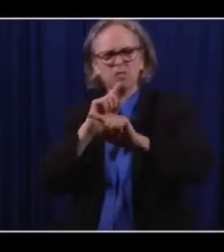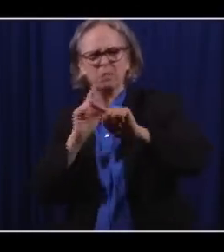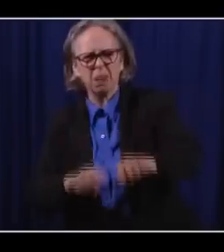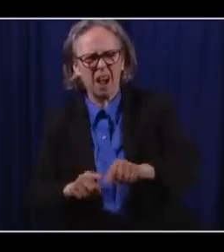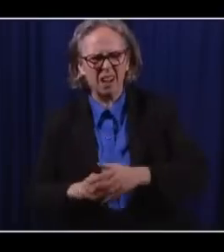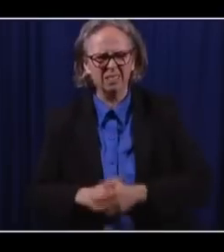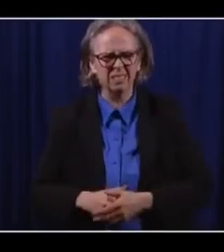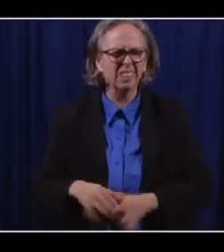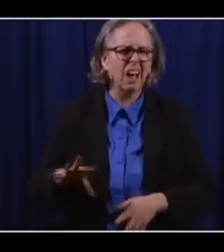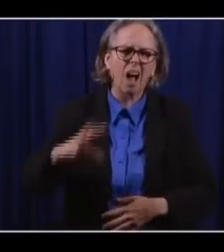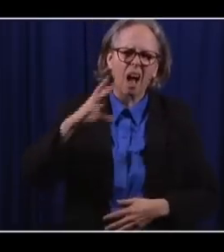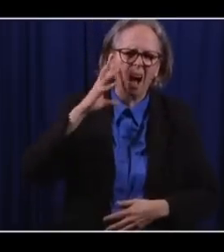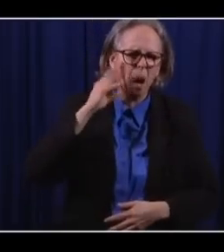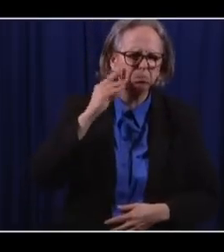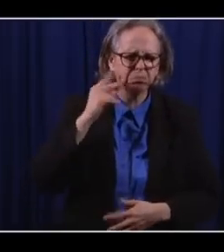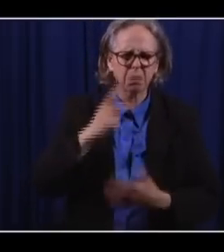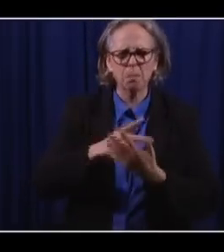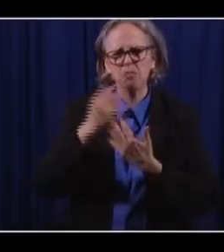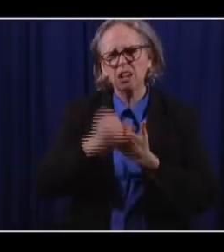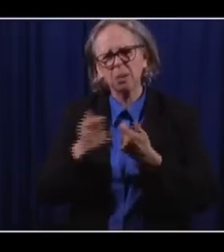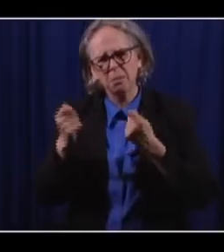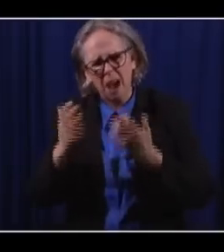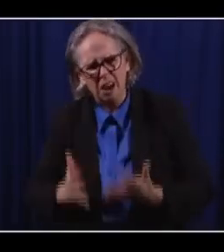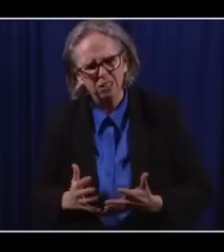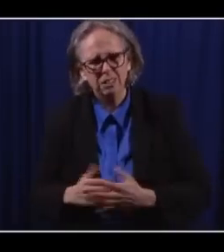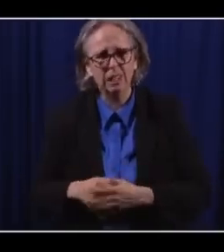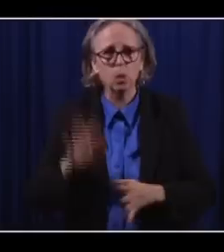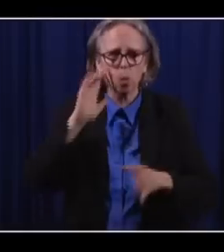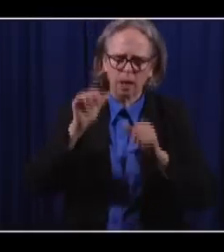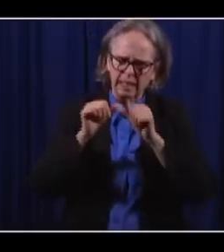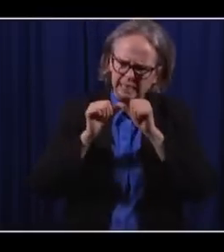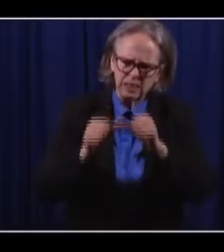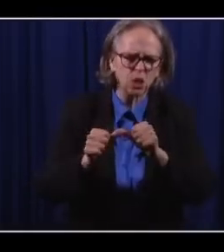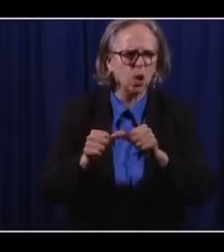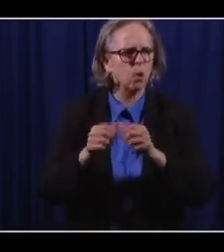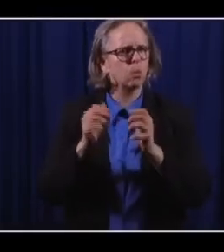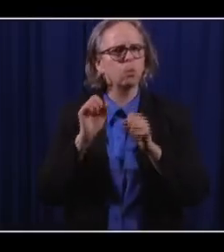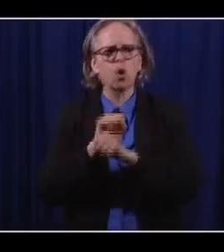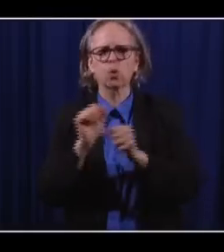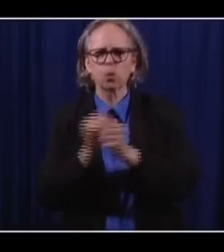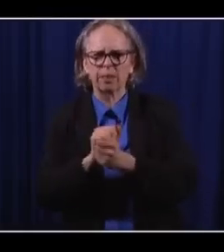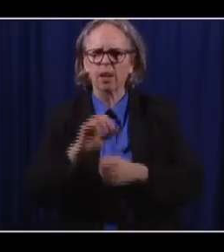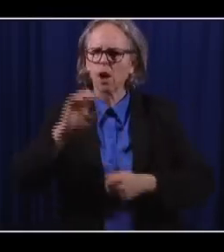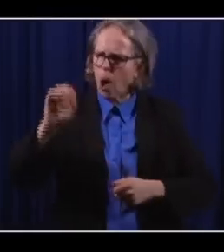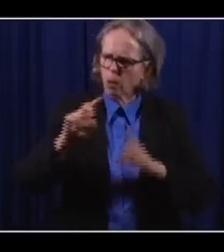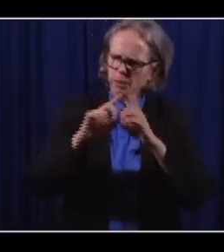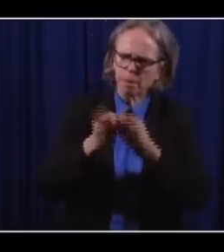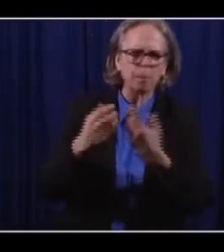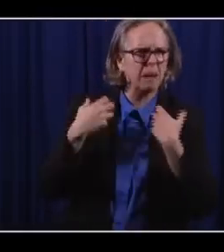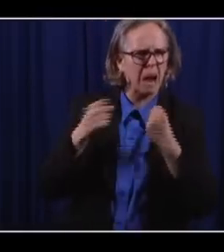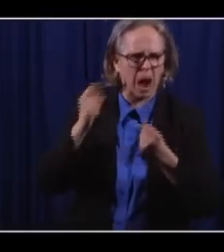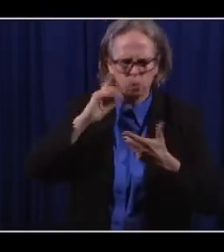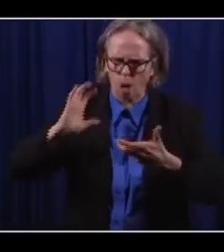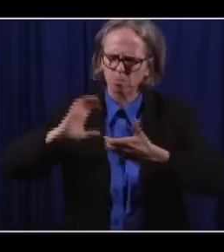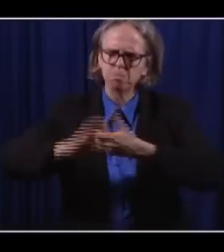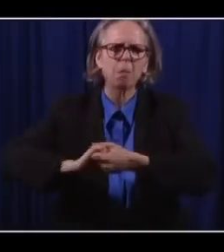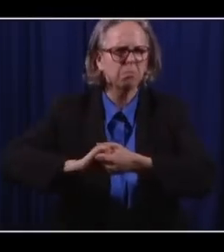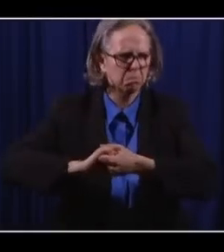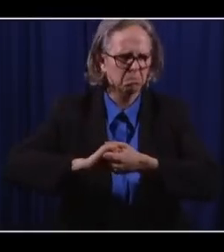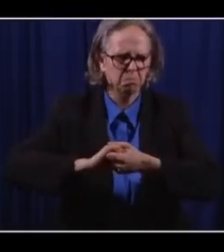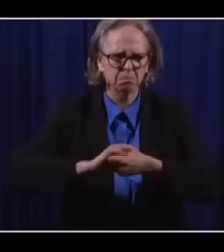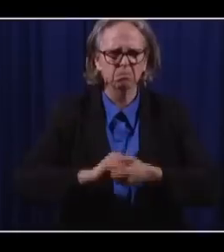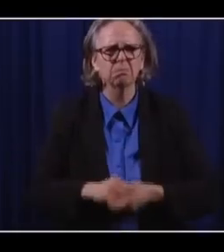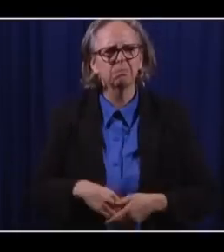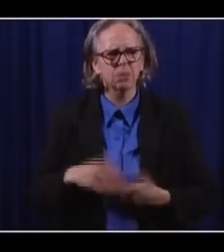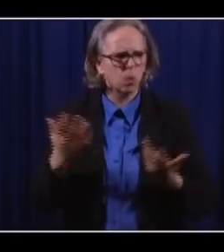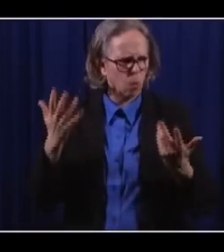will continue to work closely with the Department of Health Director to ensure complex operations such as COVID testing, contact tracing